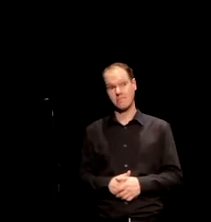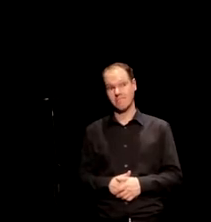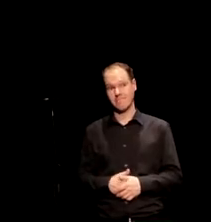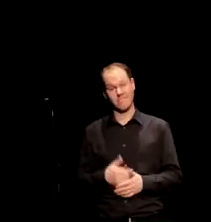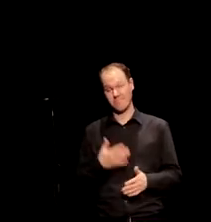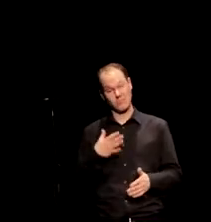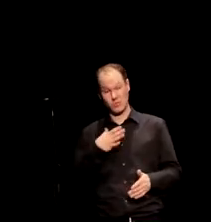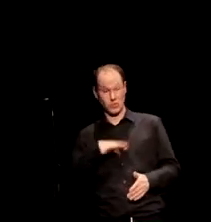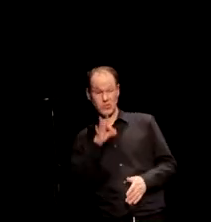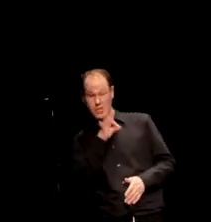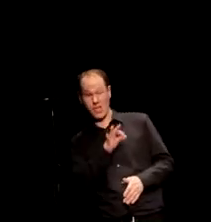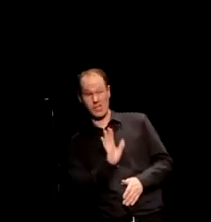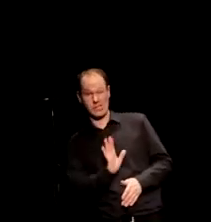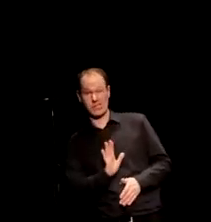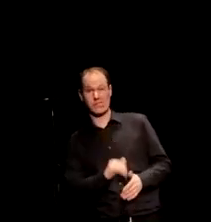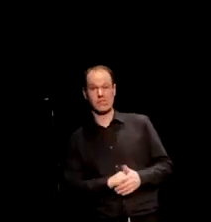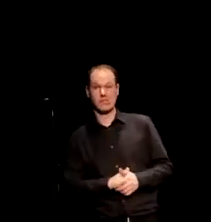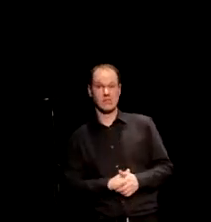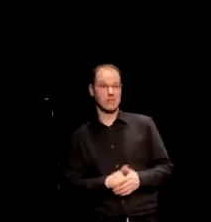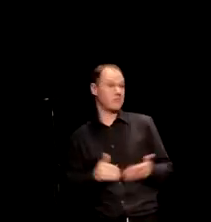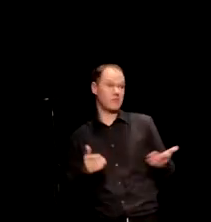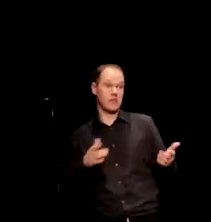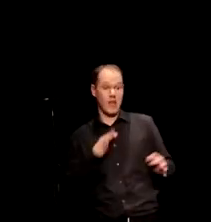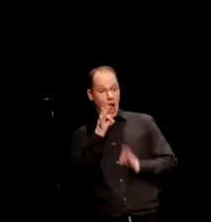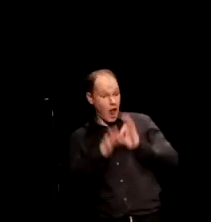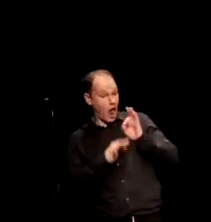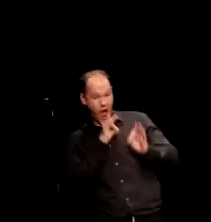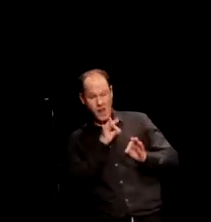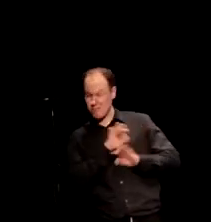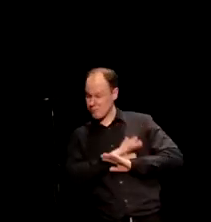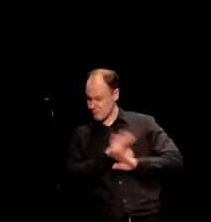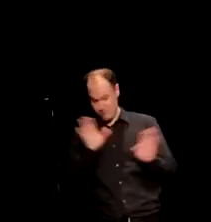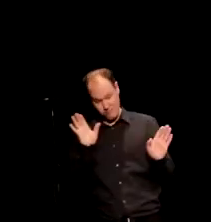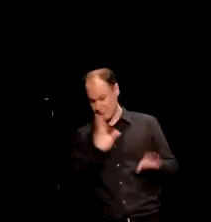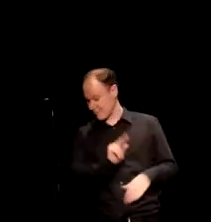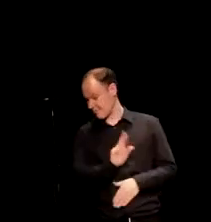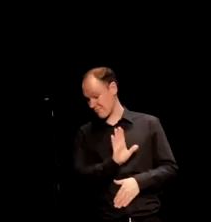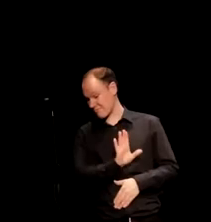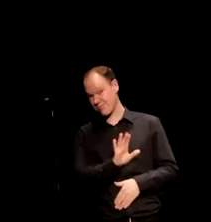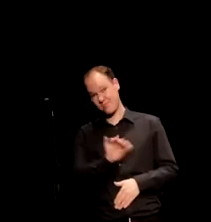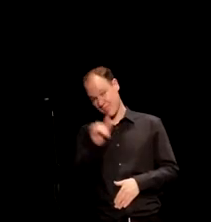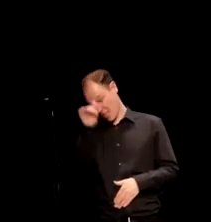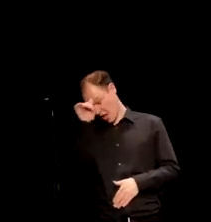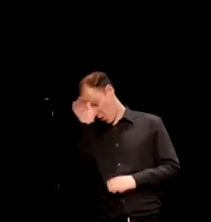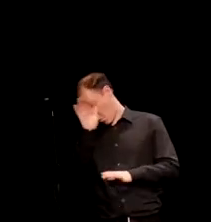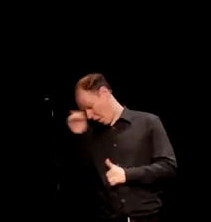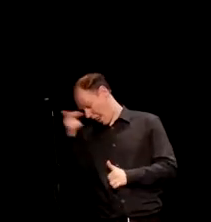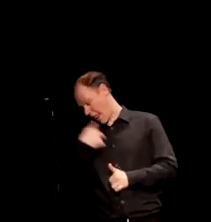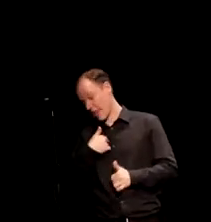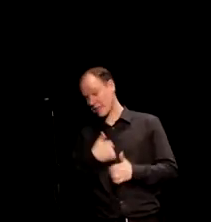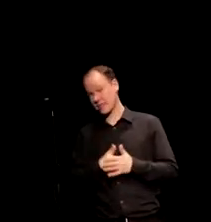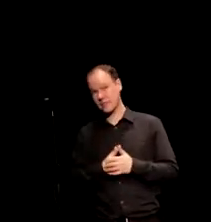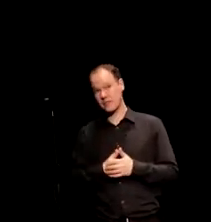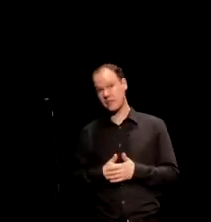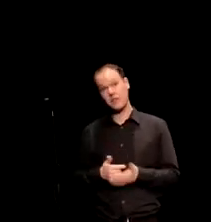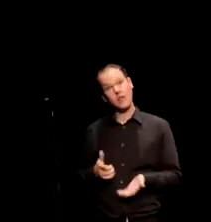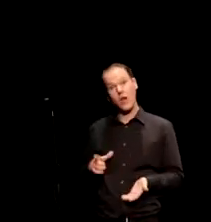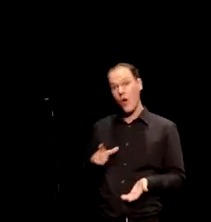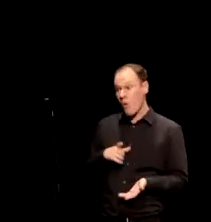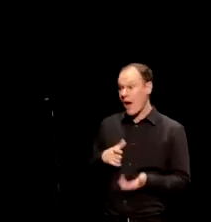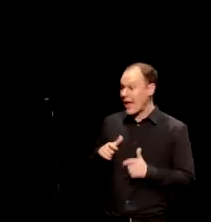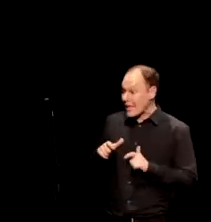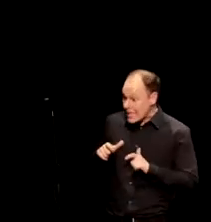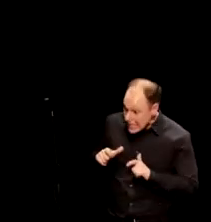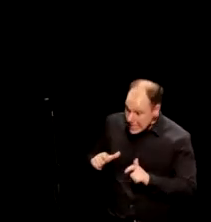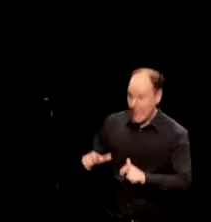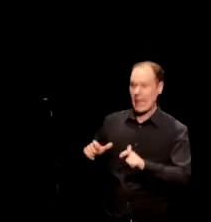No, Ron. There is no need for me to ask. I know it too well. Then why do you persist,